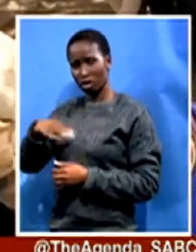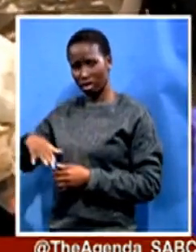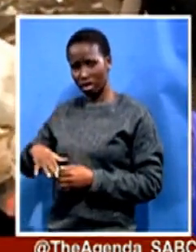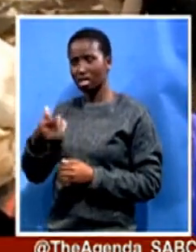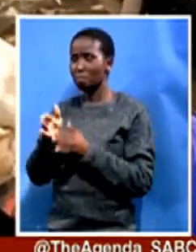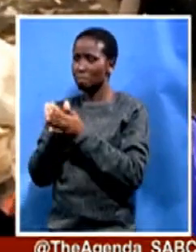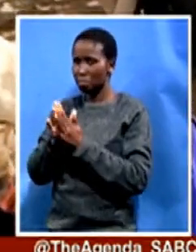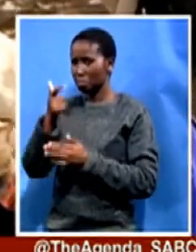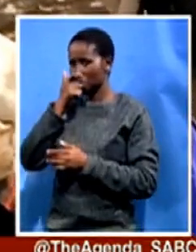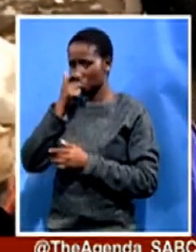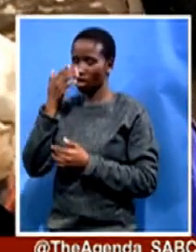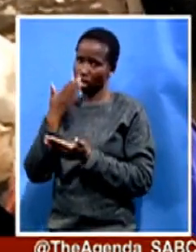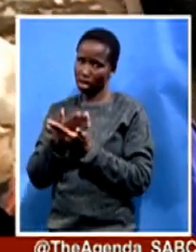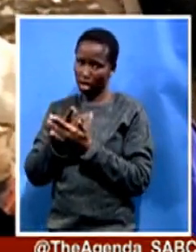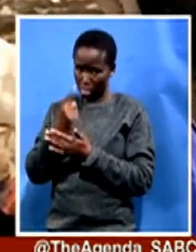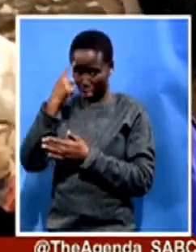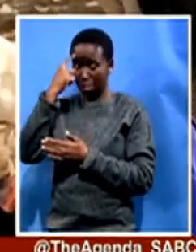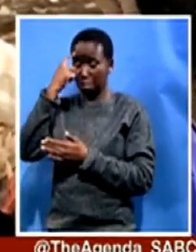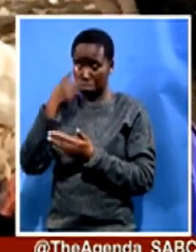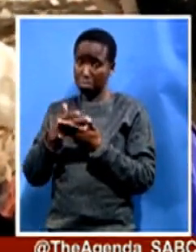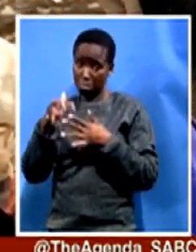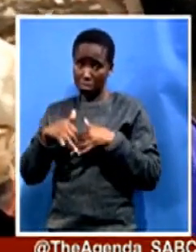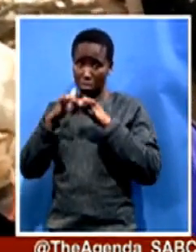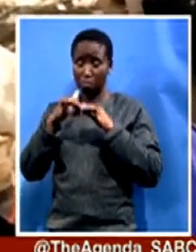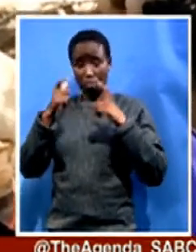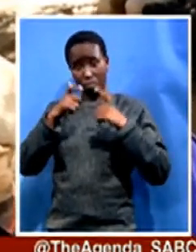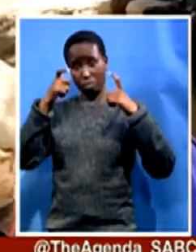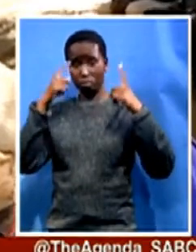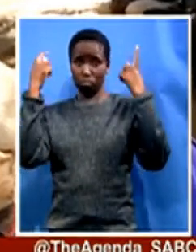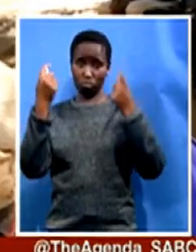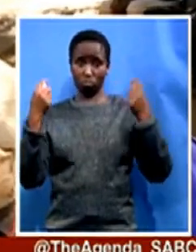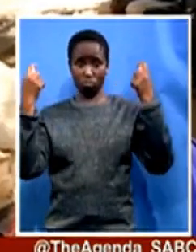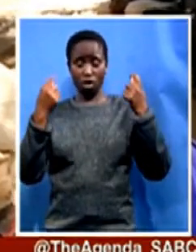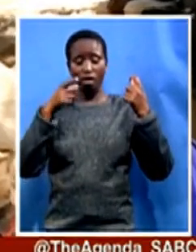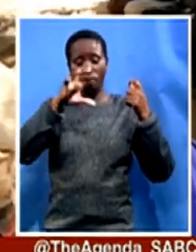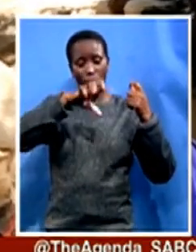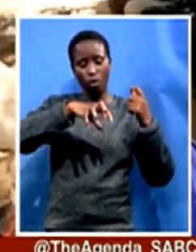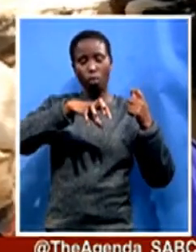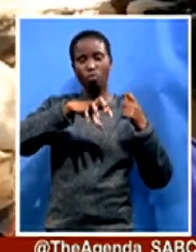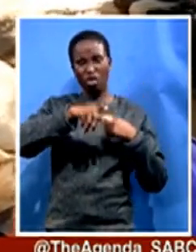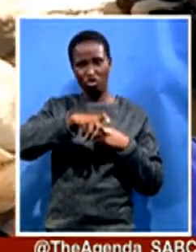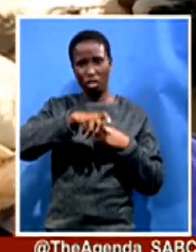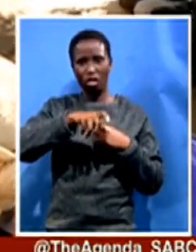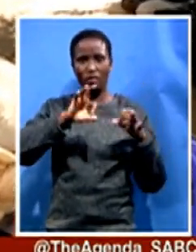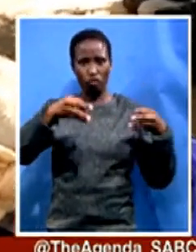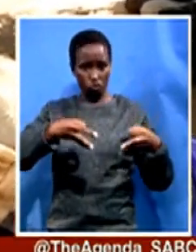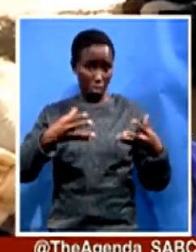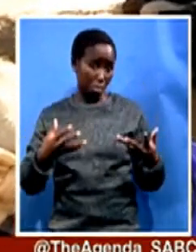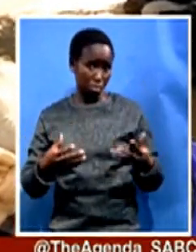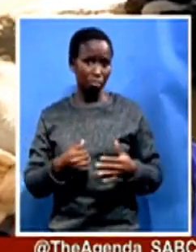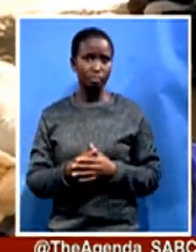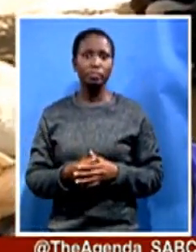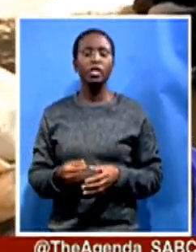this funeral as a special provincial funeral. We are still awaiting